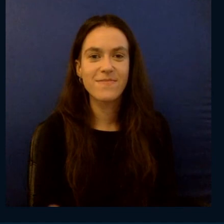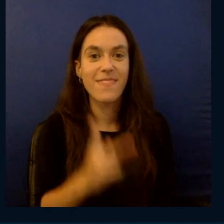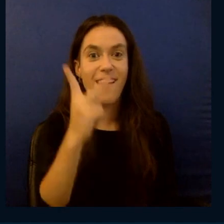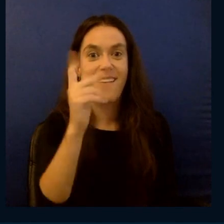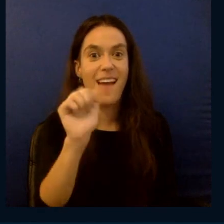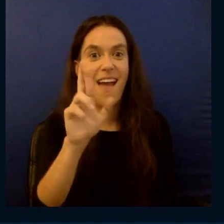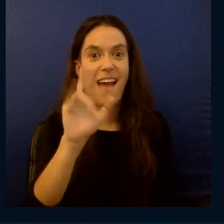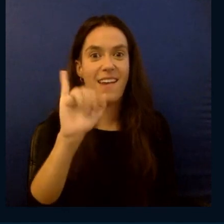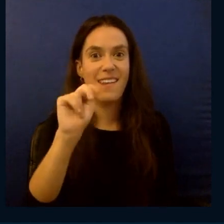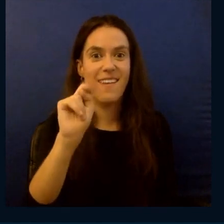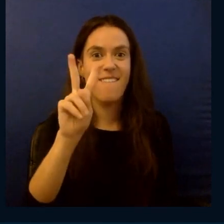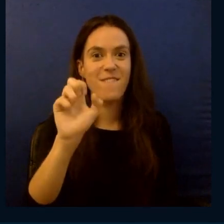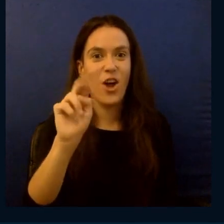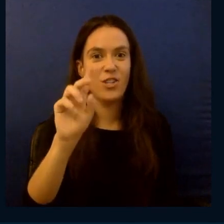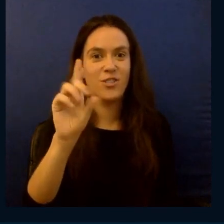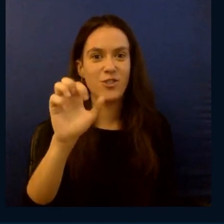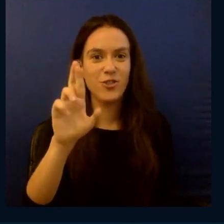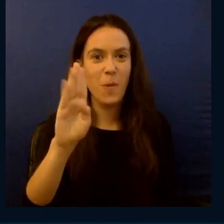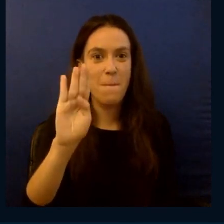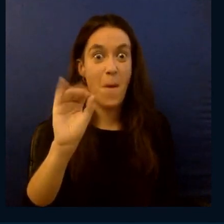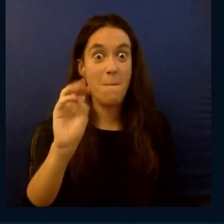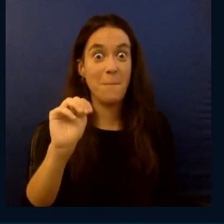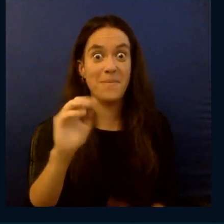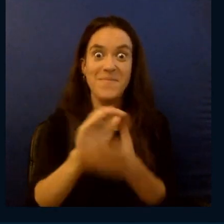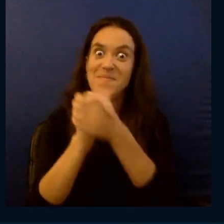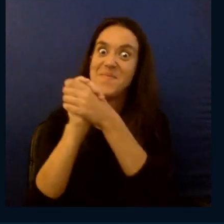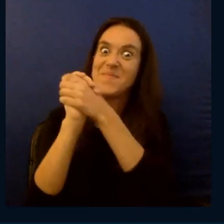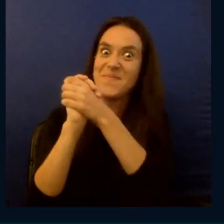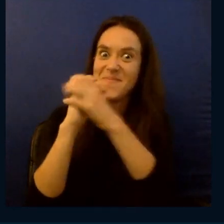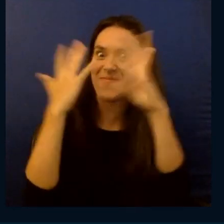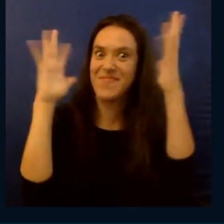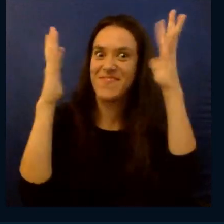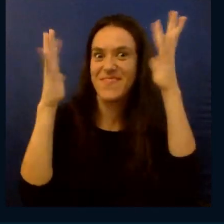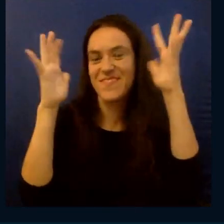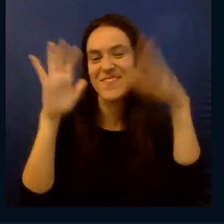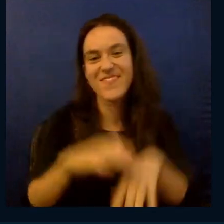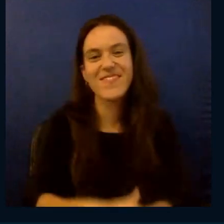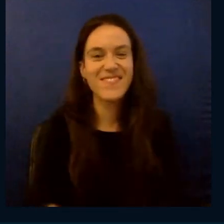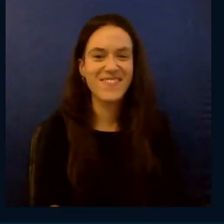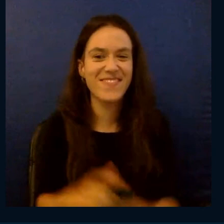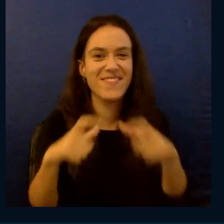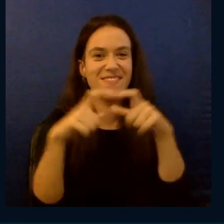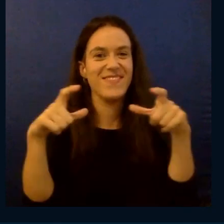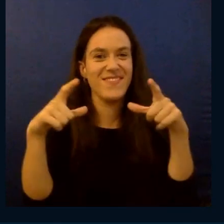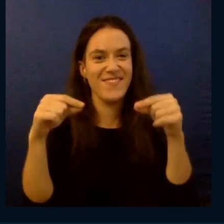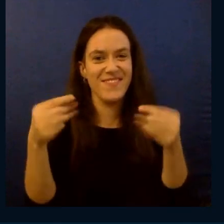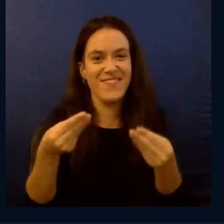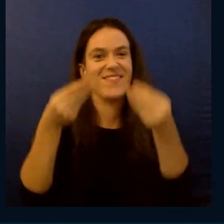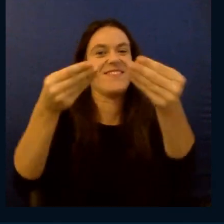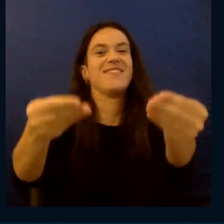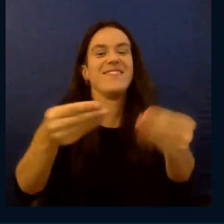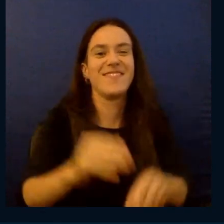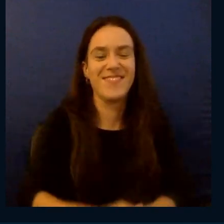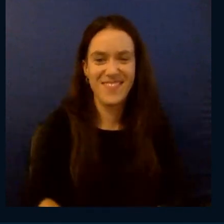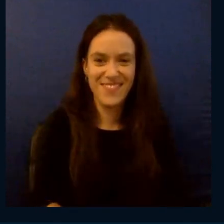Karin van der Bom. Congratulations with your Knoxbox voucher.